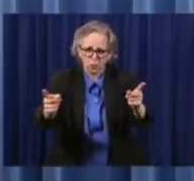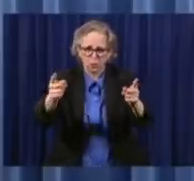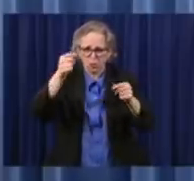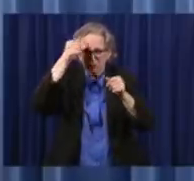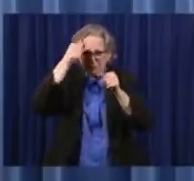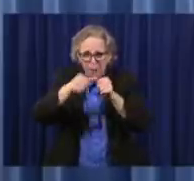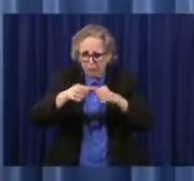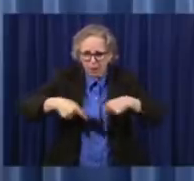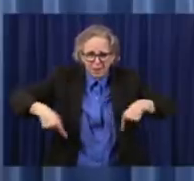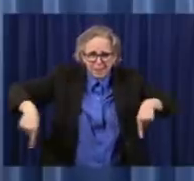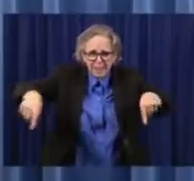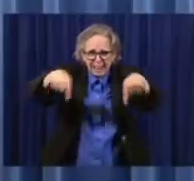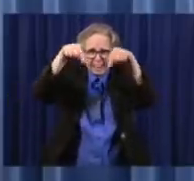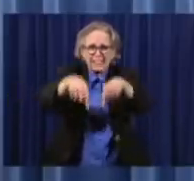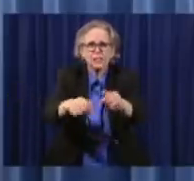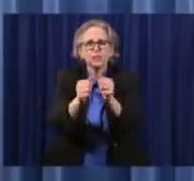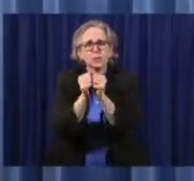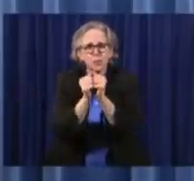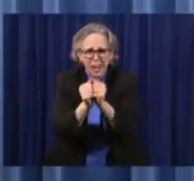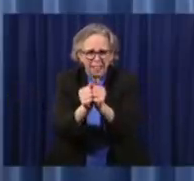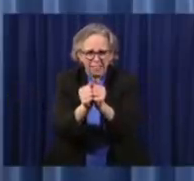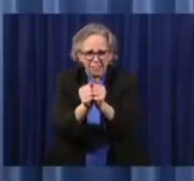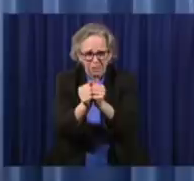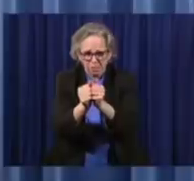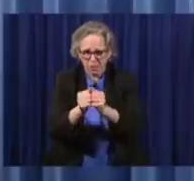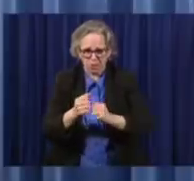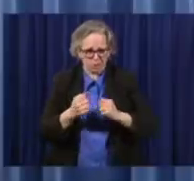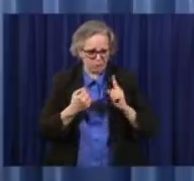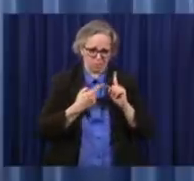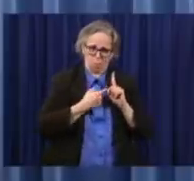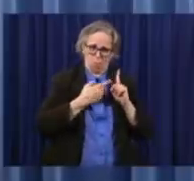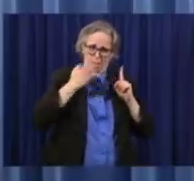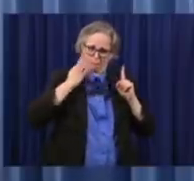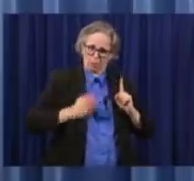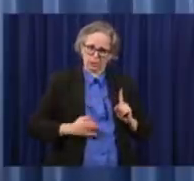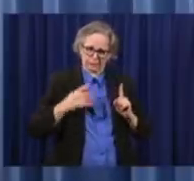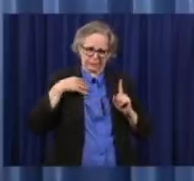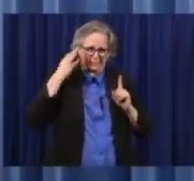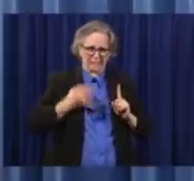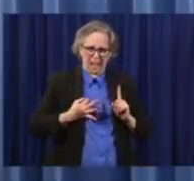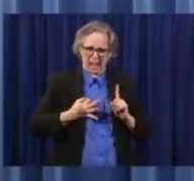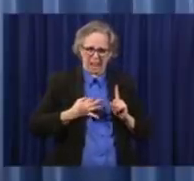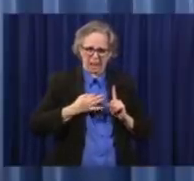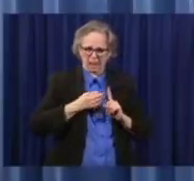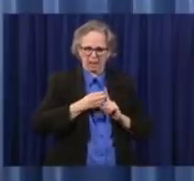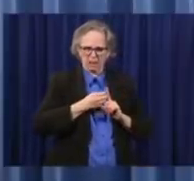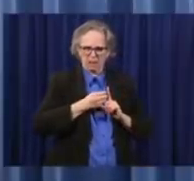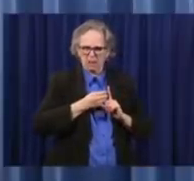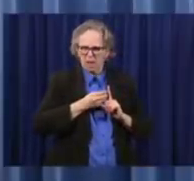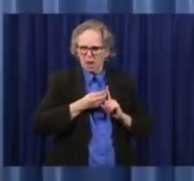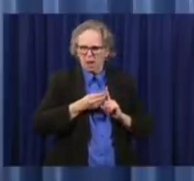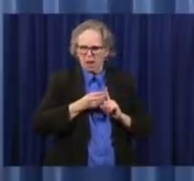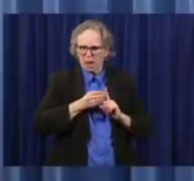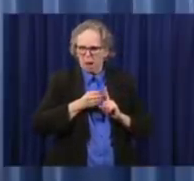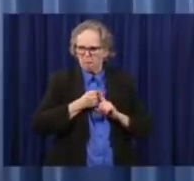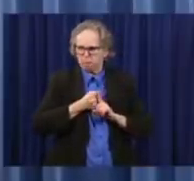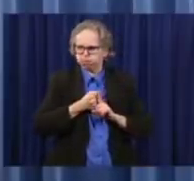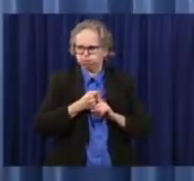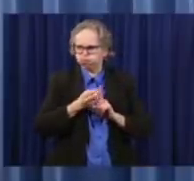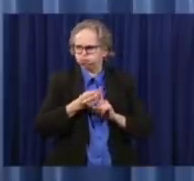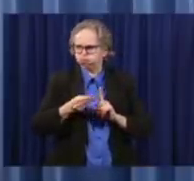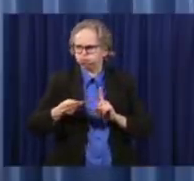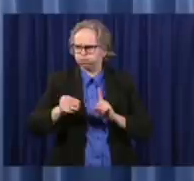does not only impacts us, our families, but in many cases,